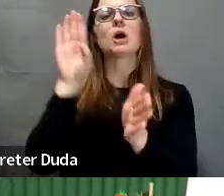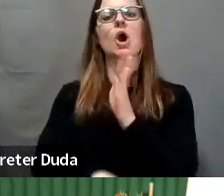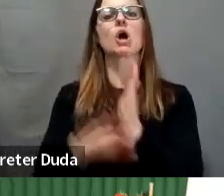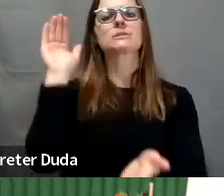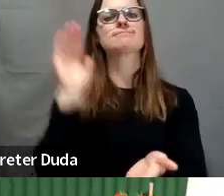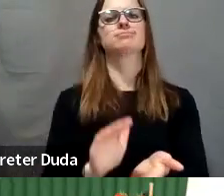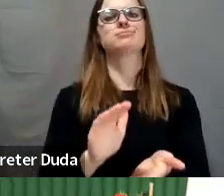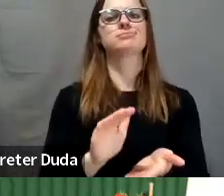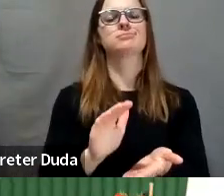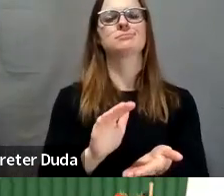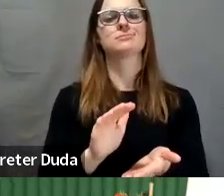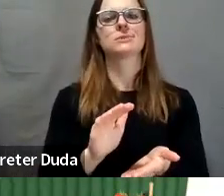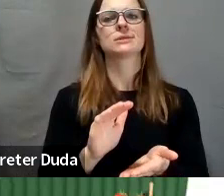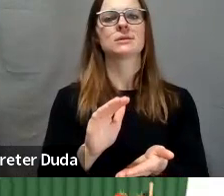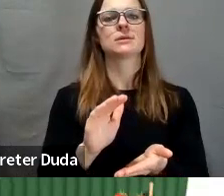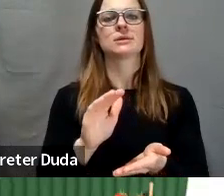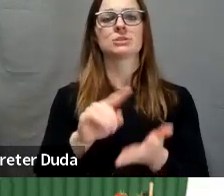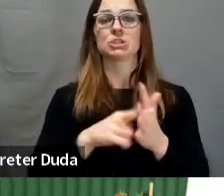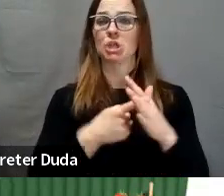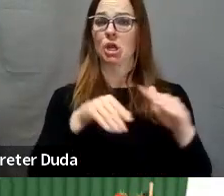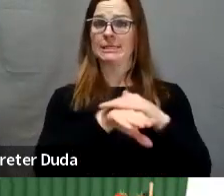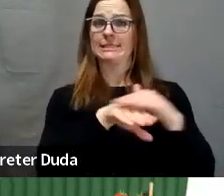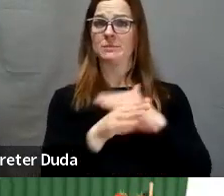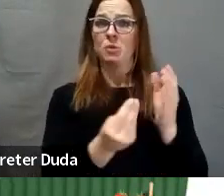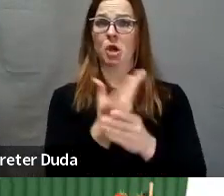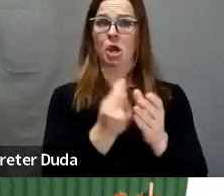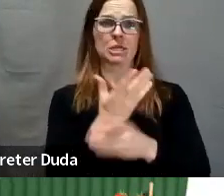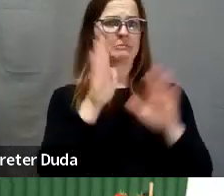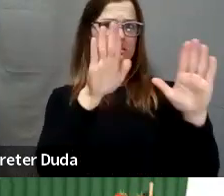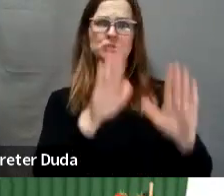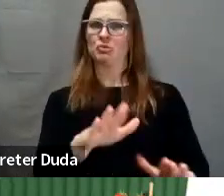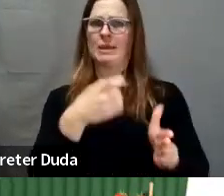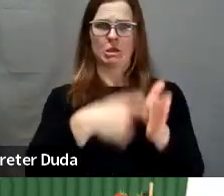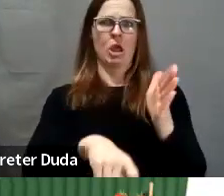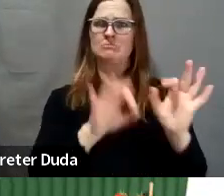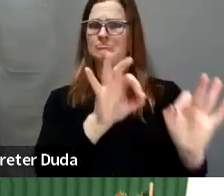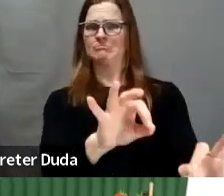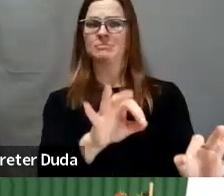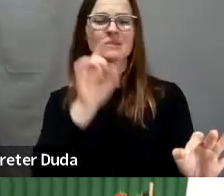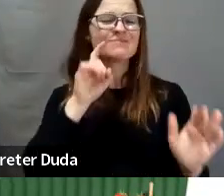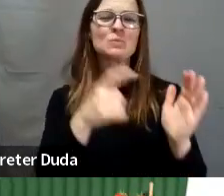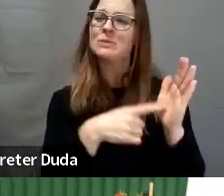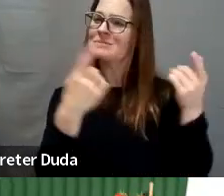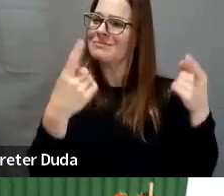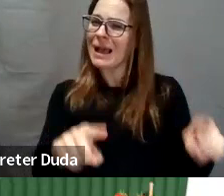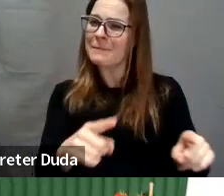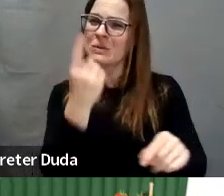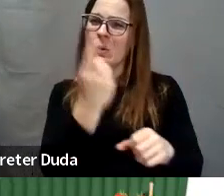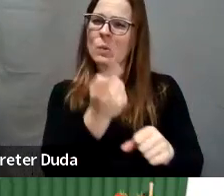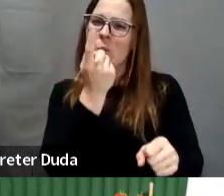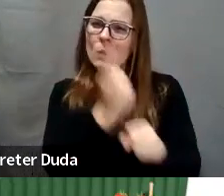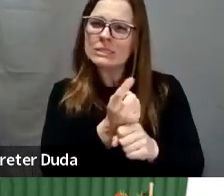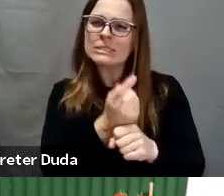start an accessible garden. We did notice with these that after a year or 2 of use,